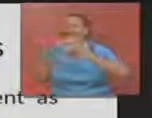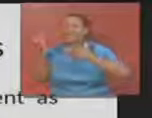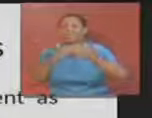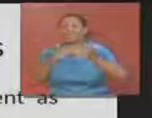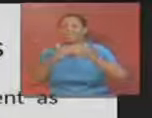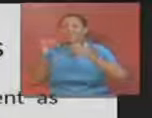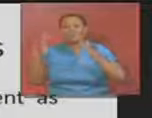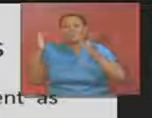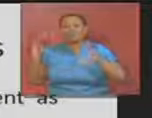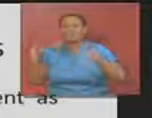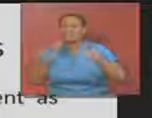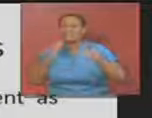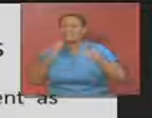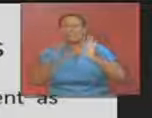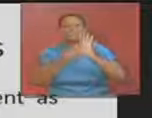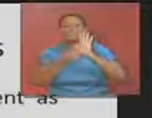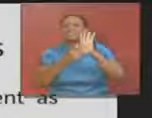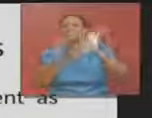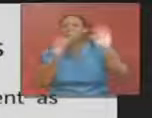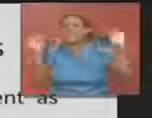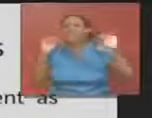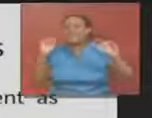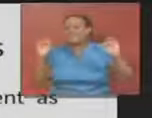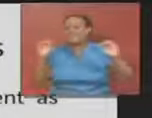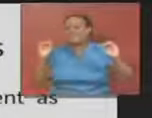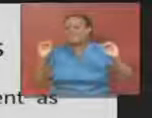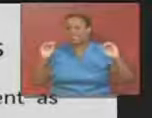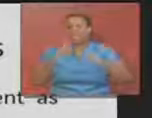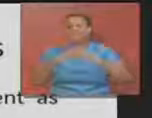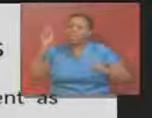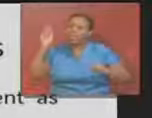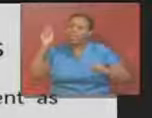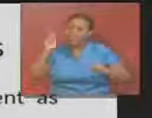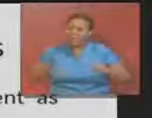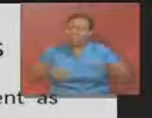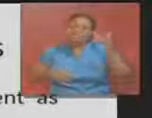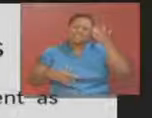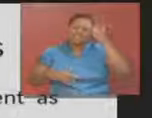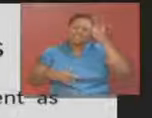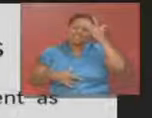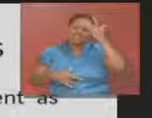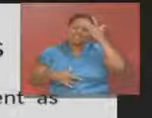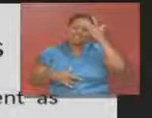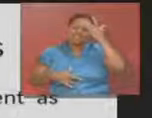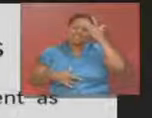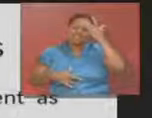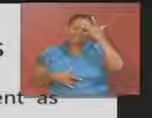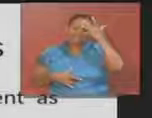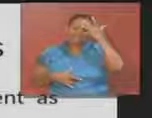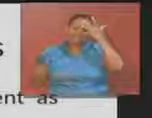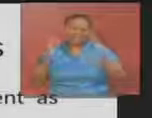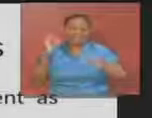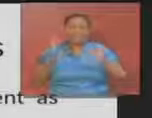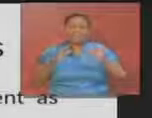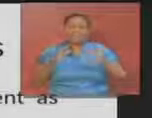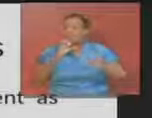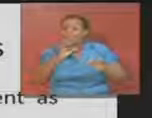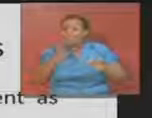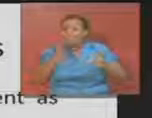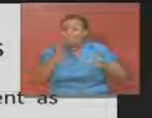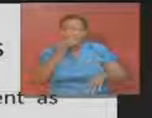have elderly or older relatives at home who have non-communicable diseases, such as those that I have mentioned, such as